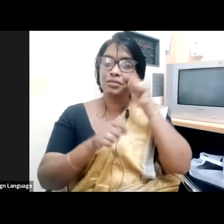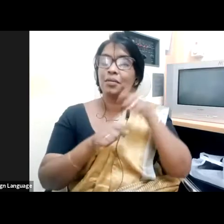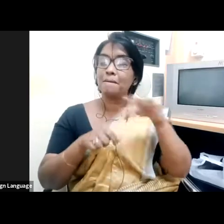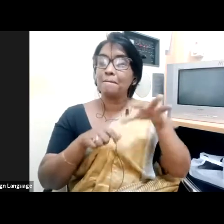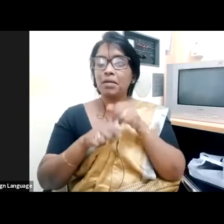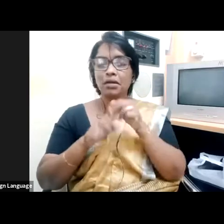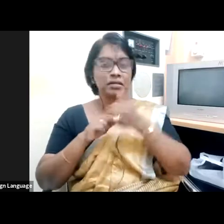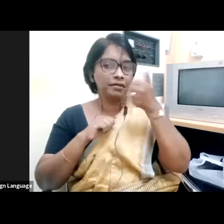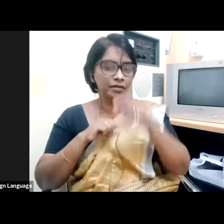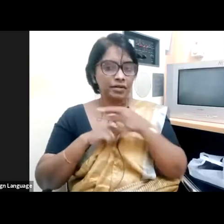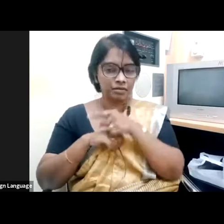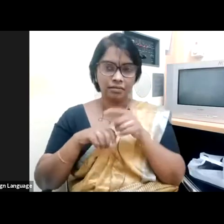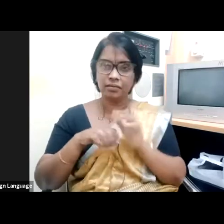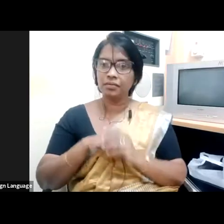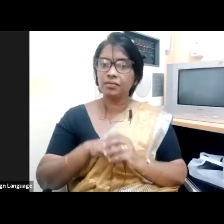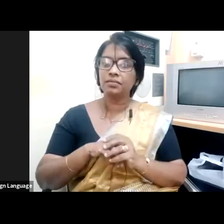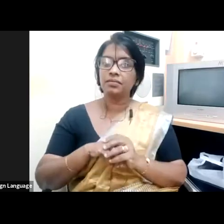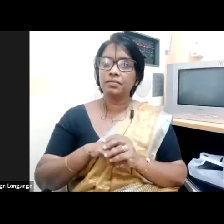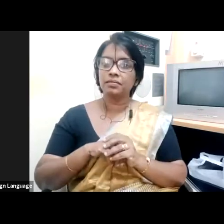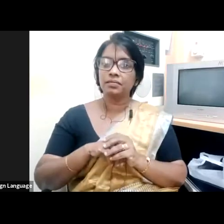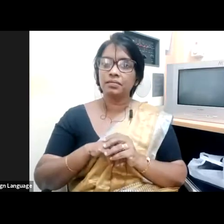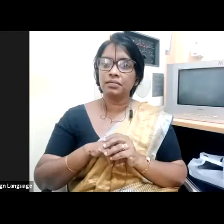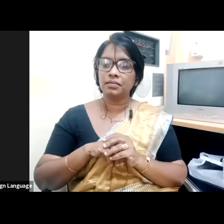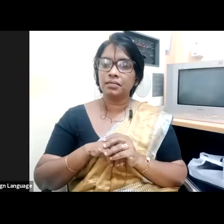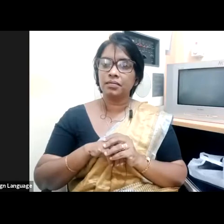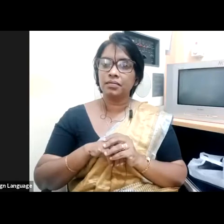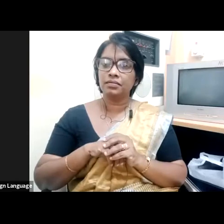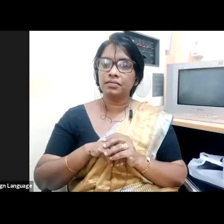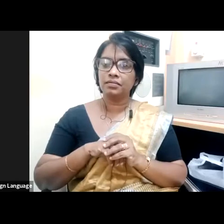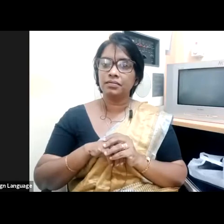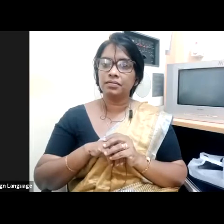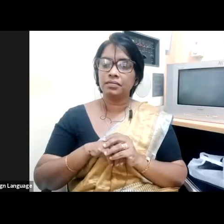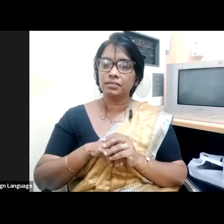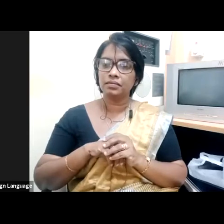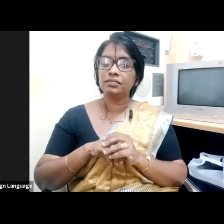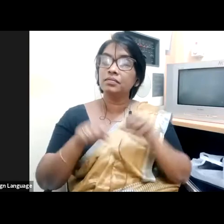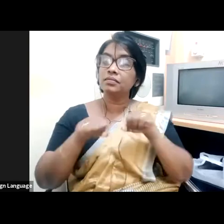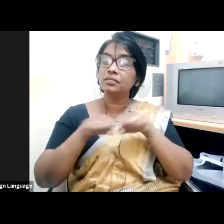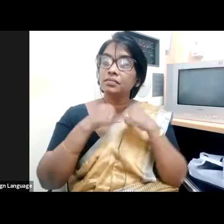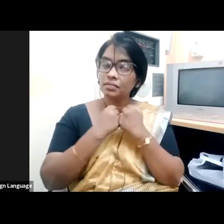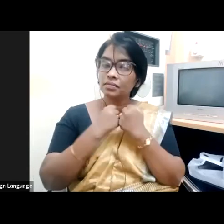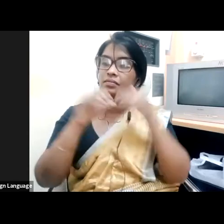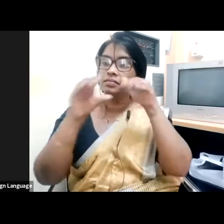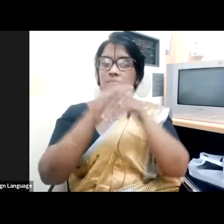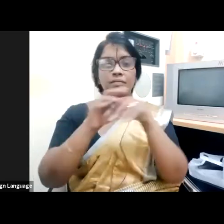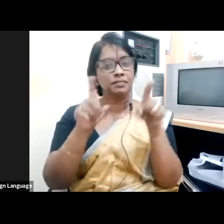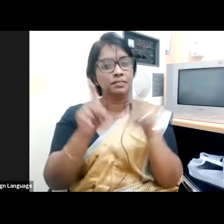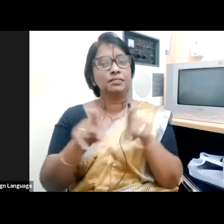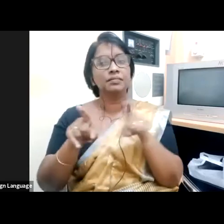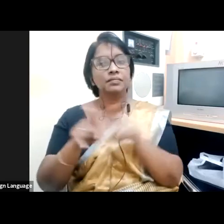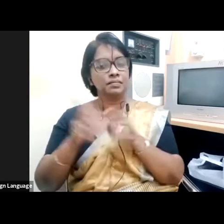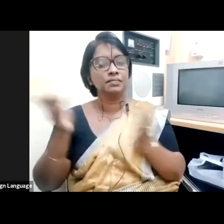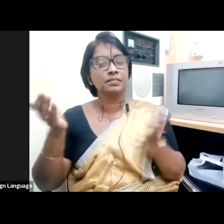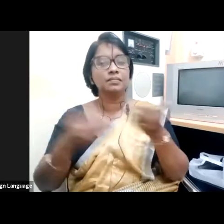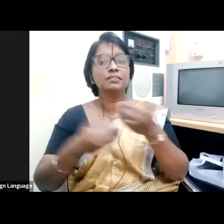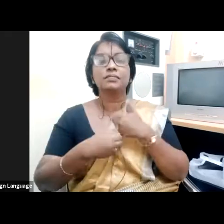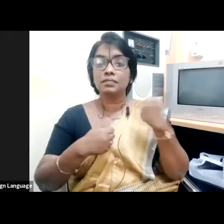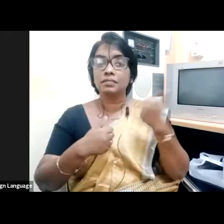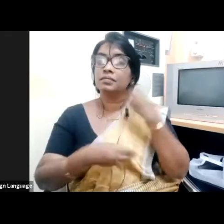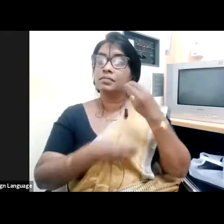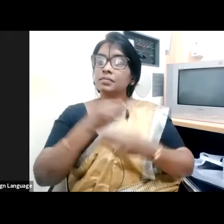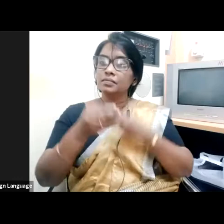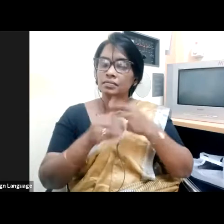Being a good corporate citizen is a big part of innovation for us. We basically